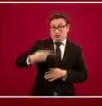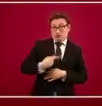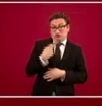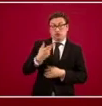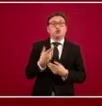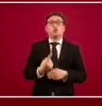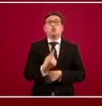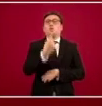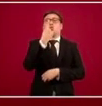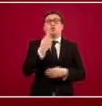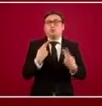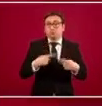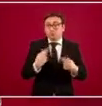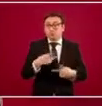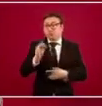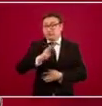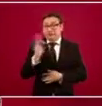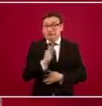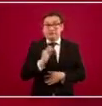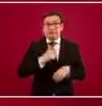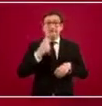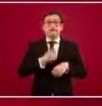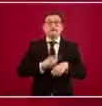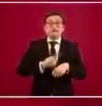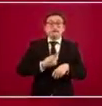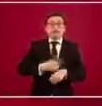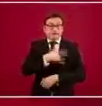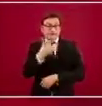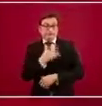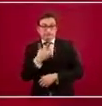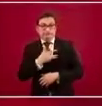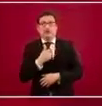account all of these institutions. Now, what you're asking about